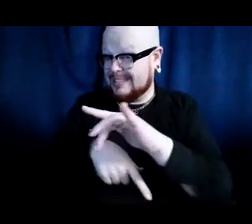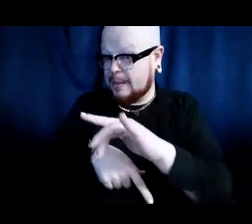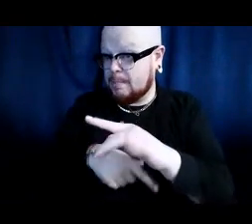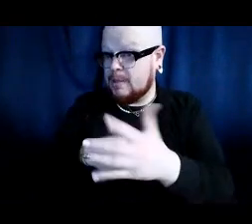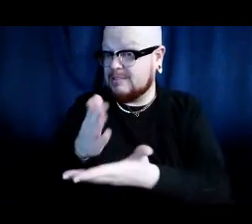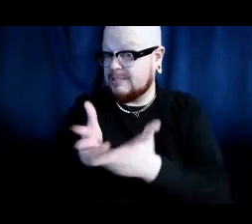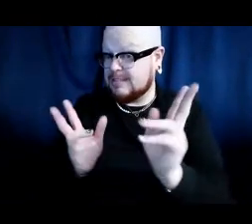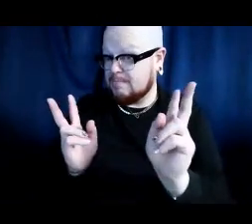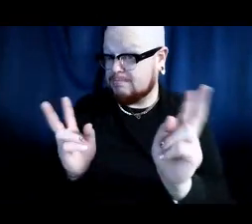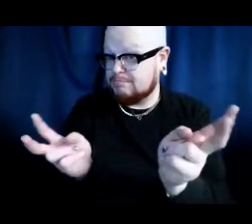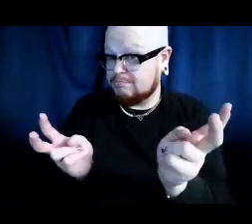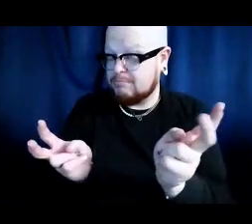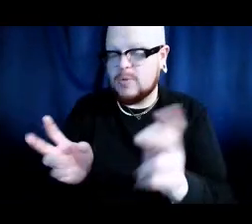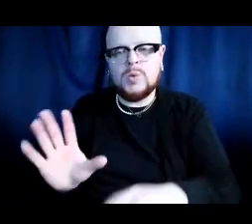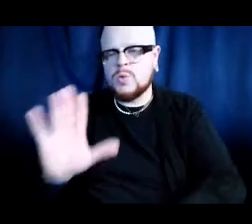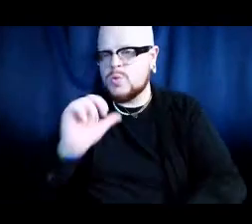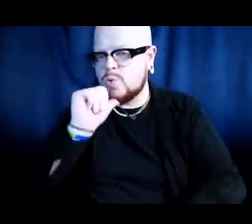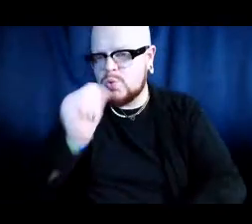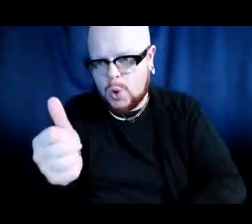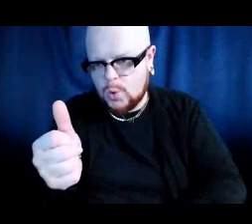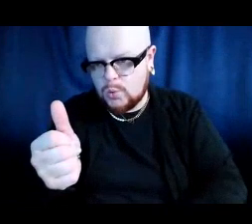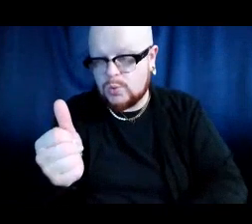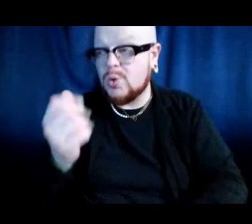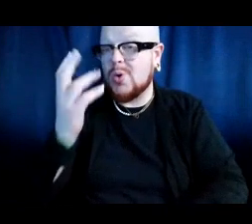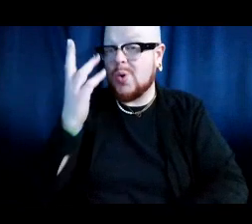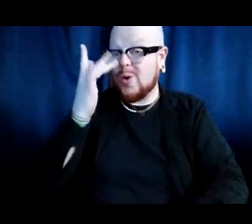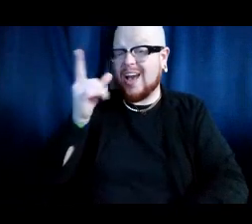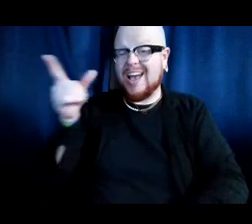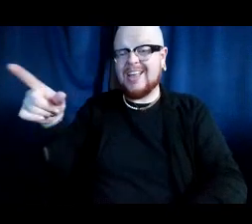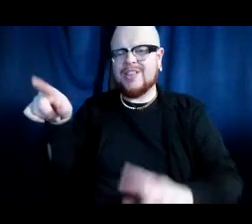read these aloud, potentially causing confusion.